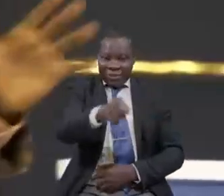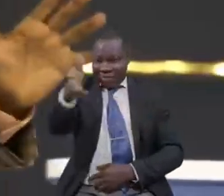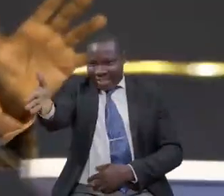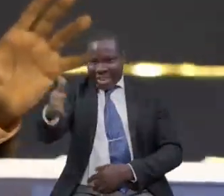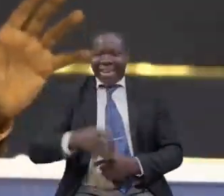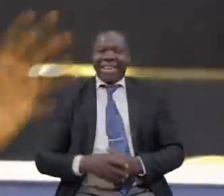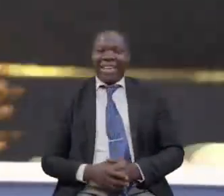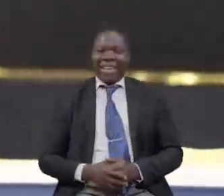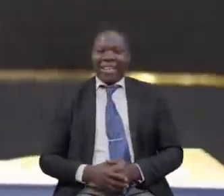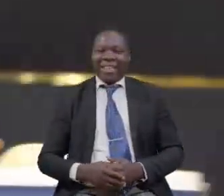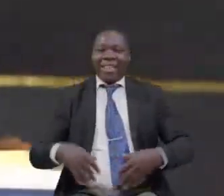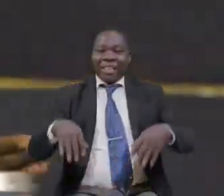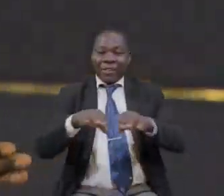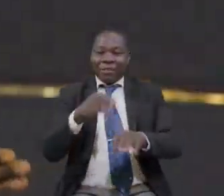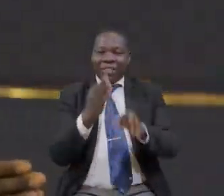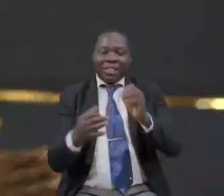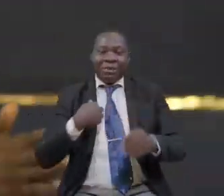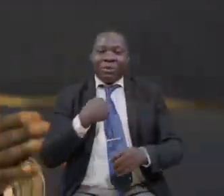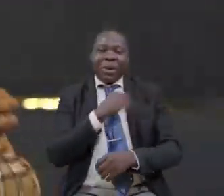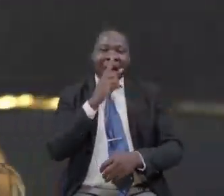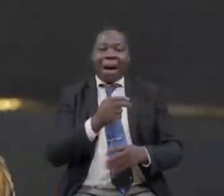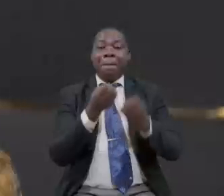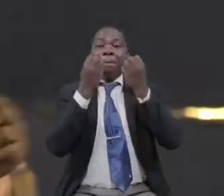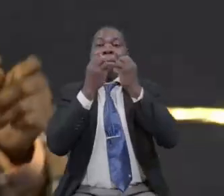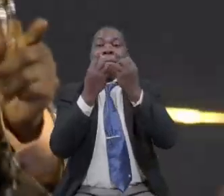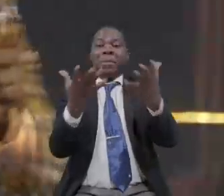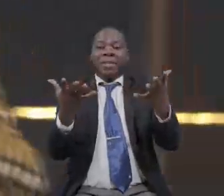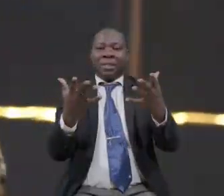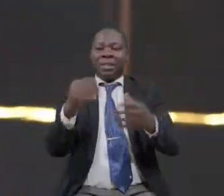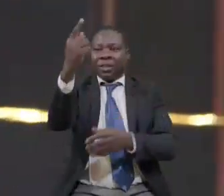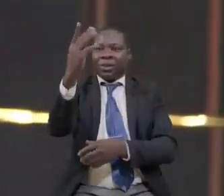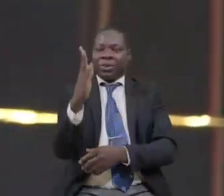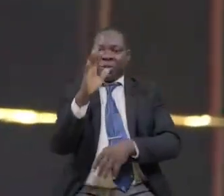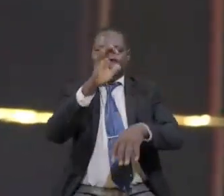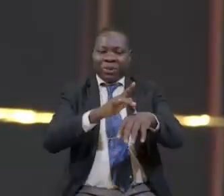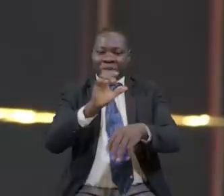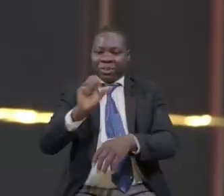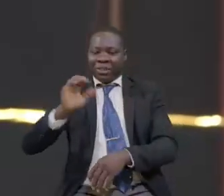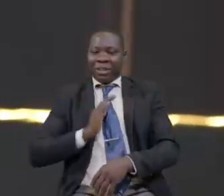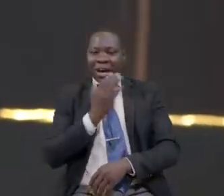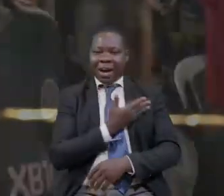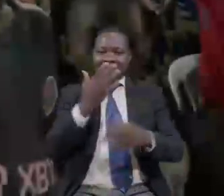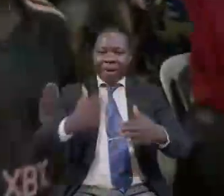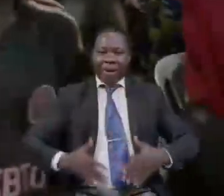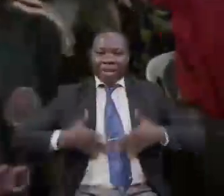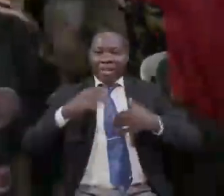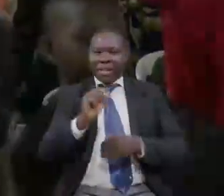though we are many, God touches our lives one by one.